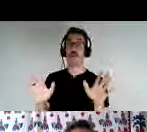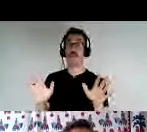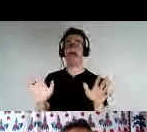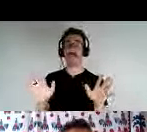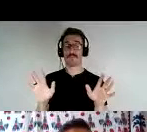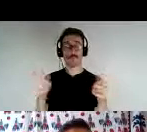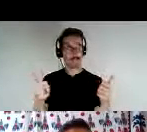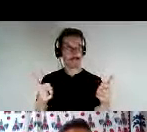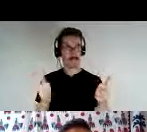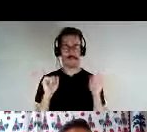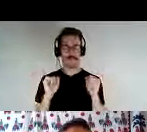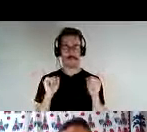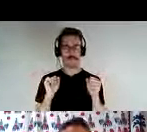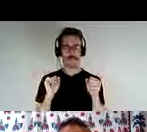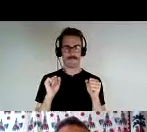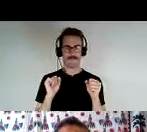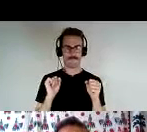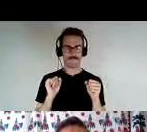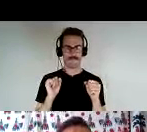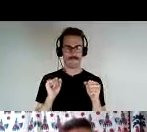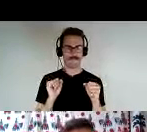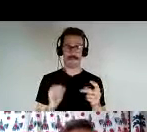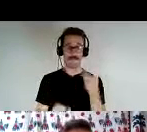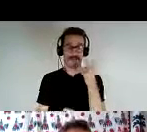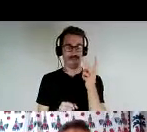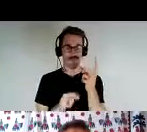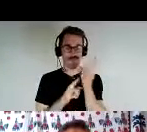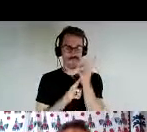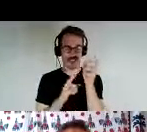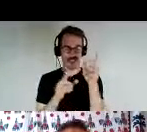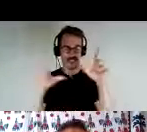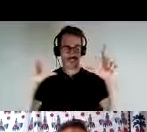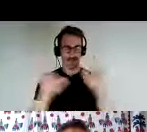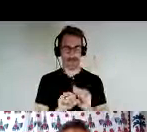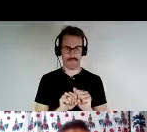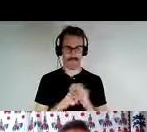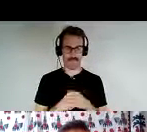go. All right. Oh, I saw them for a second.